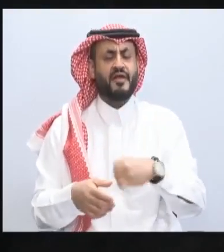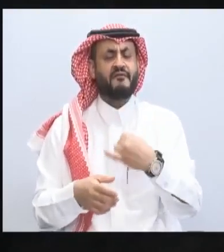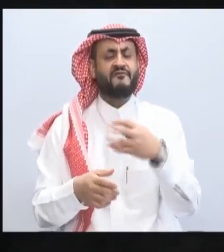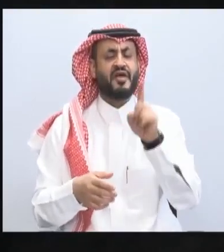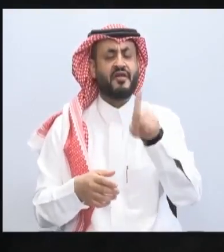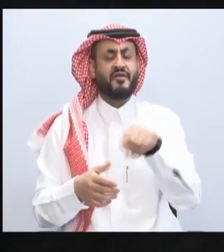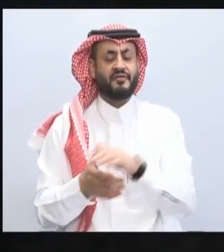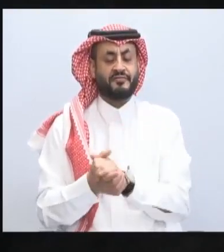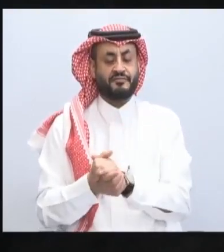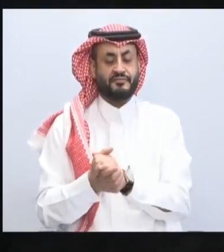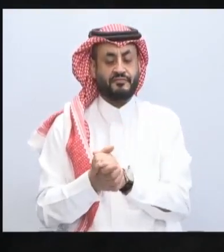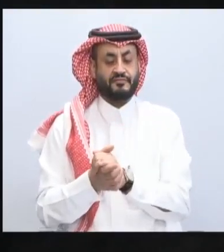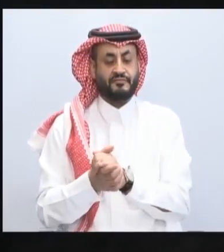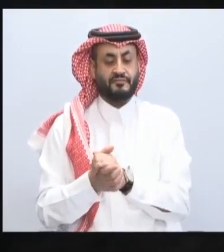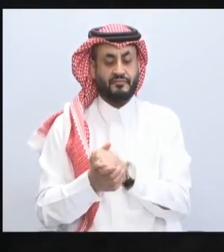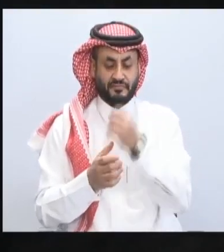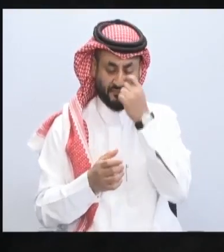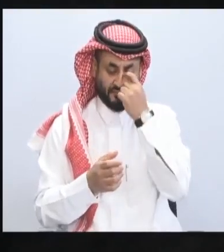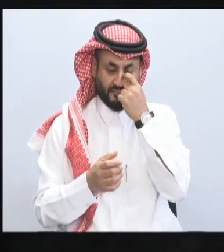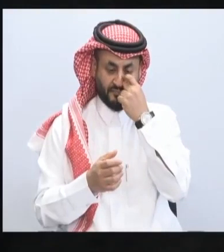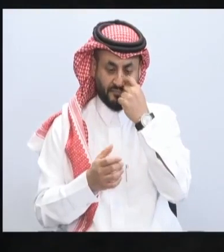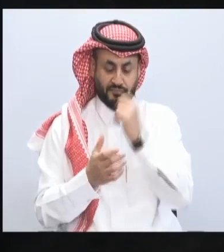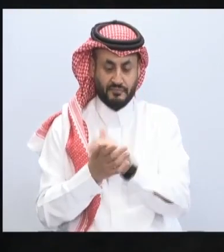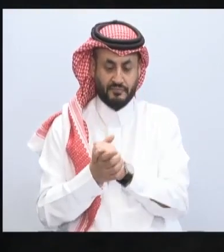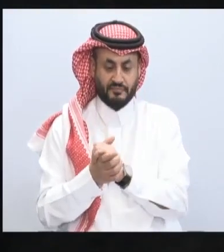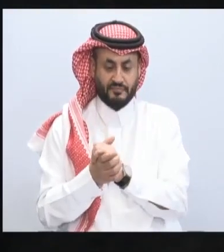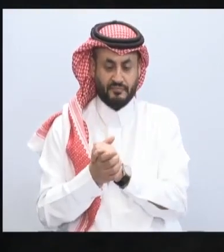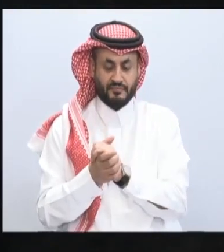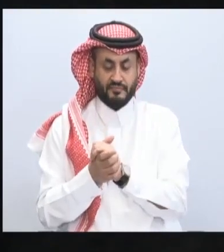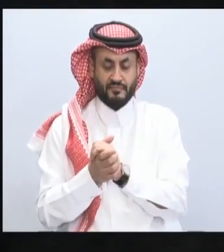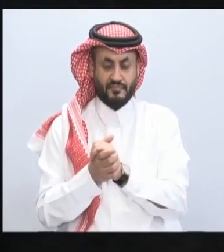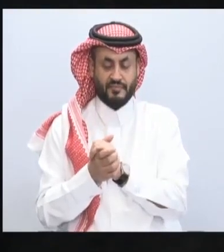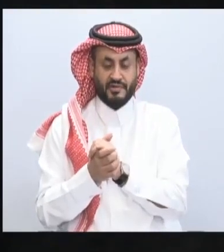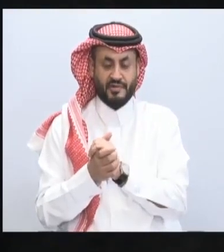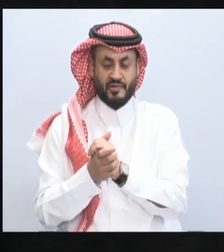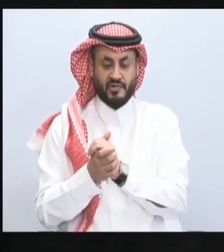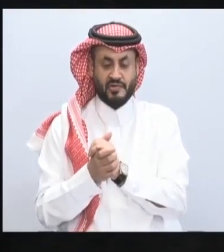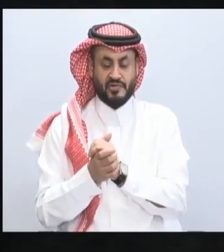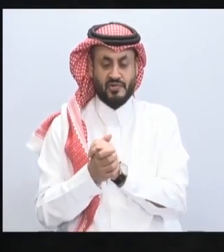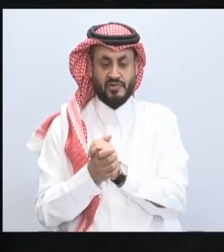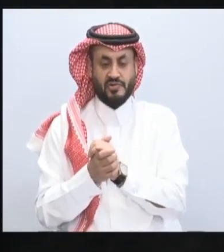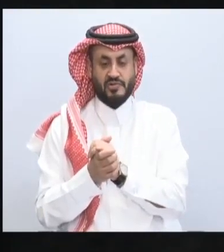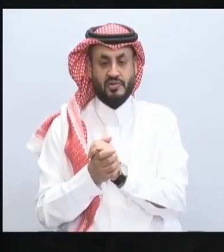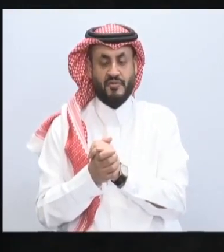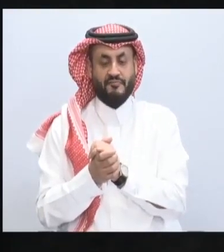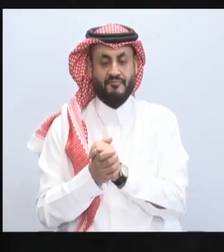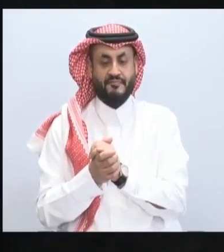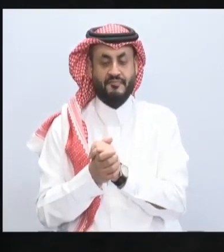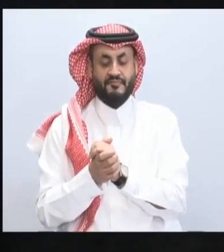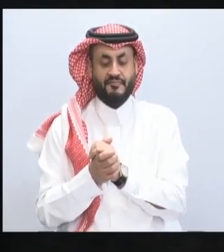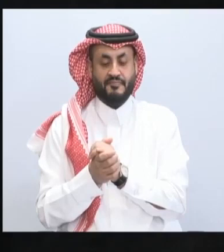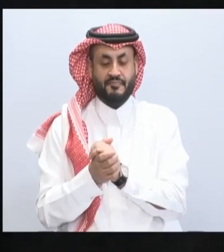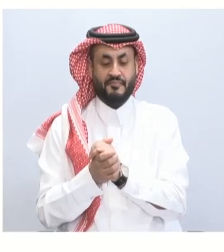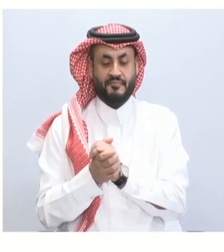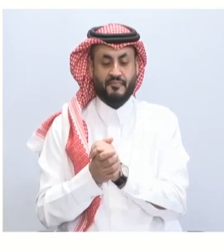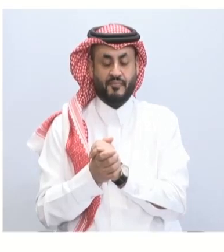everyday language, but mainly in studies and in the future text, of course, the formal type of